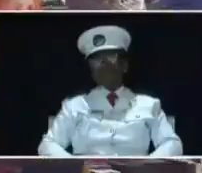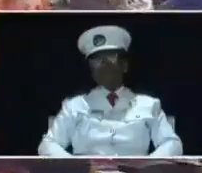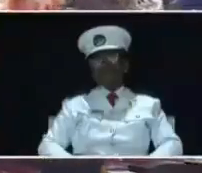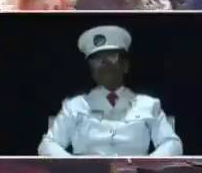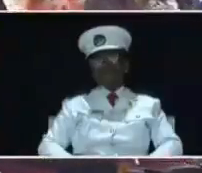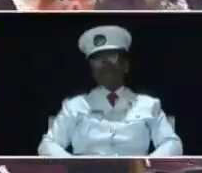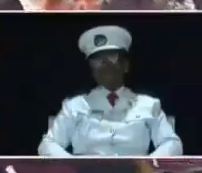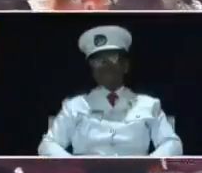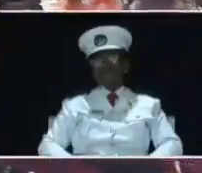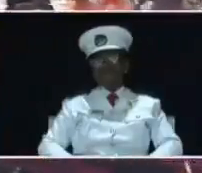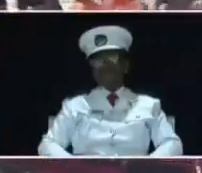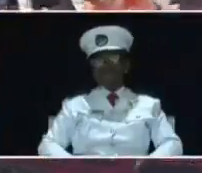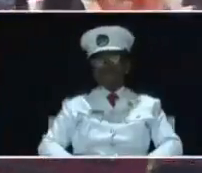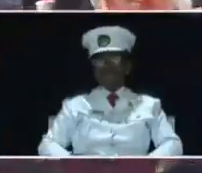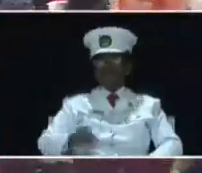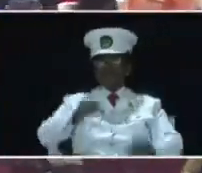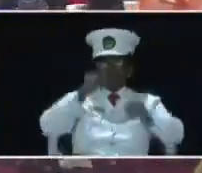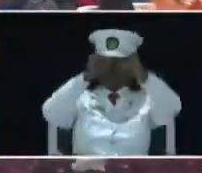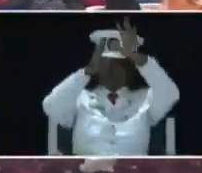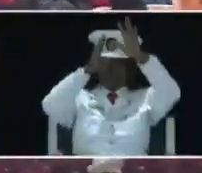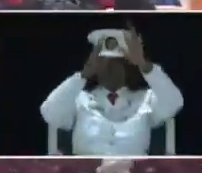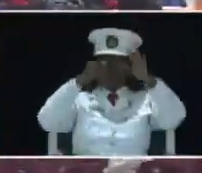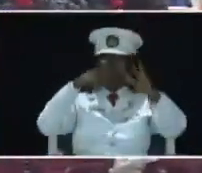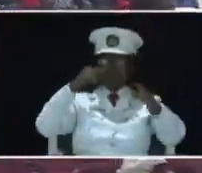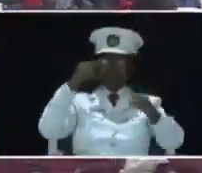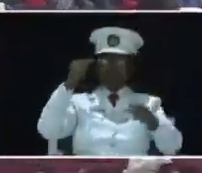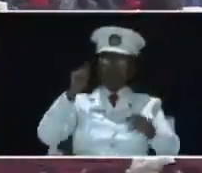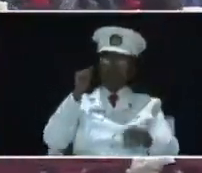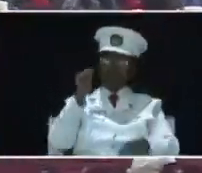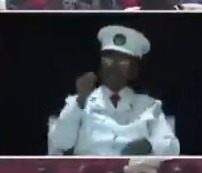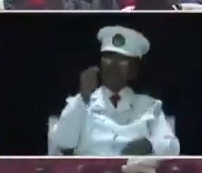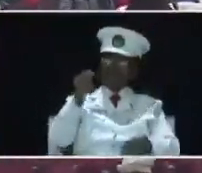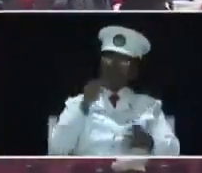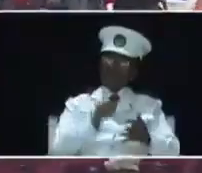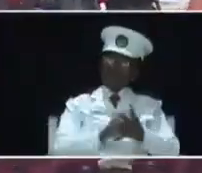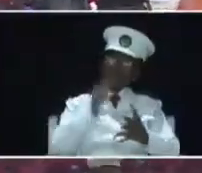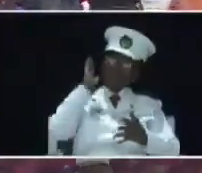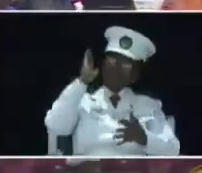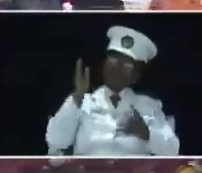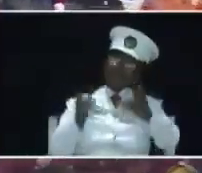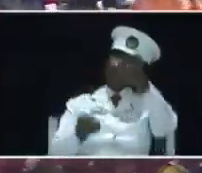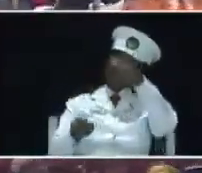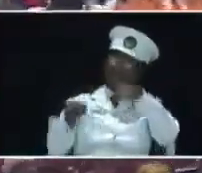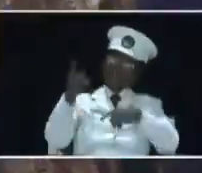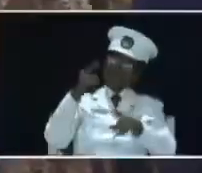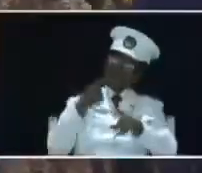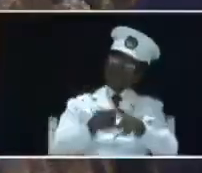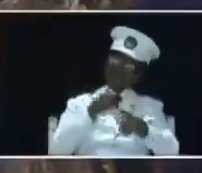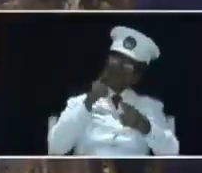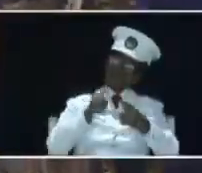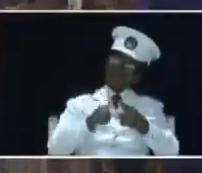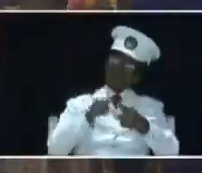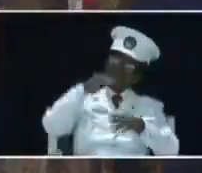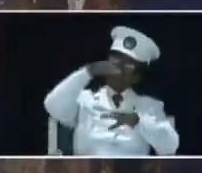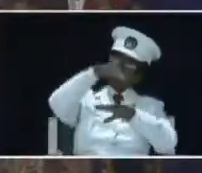Daddy says the testimonies that will come from tonight's service will be many. Shout another hallelujah.